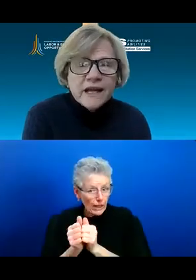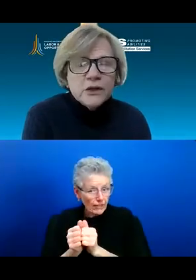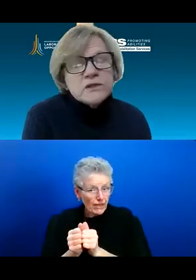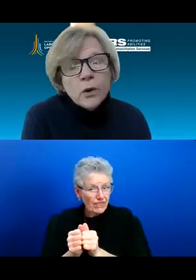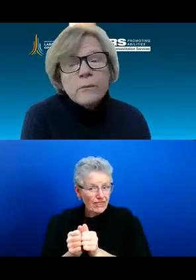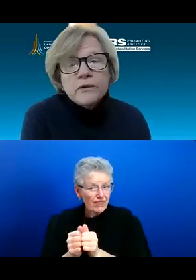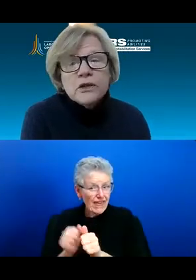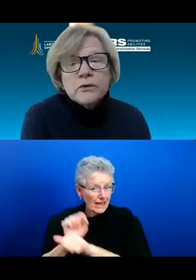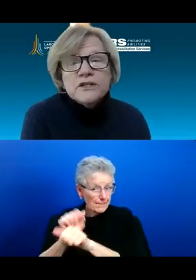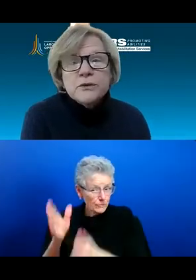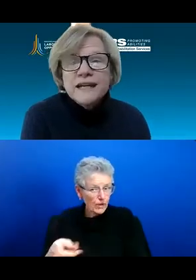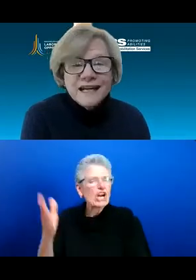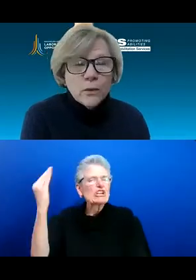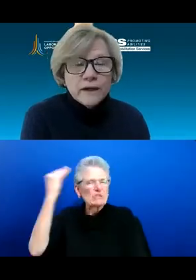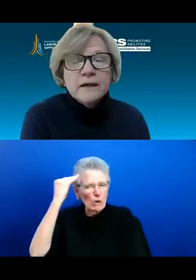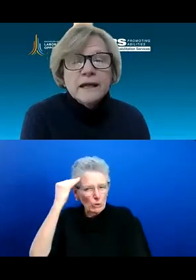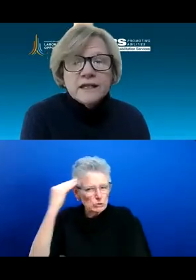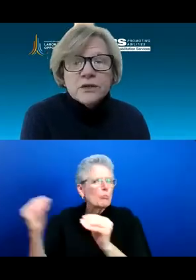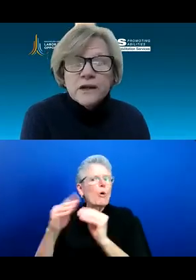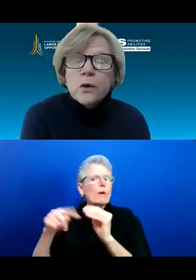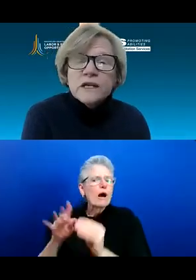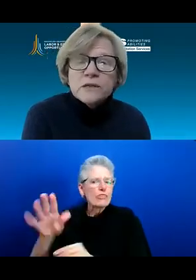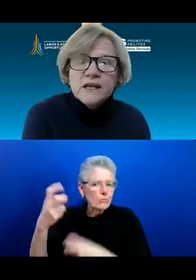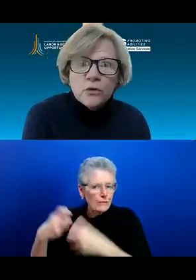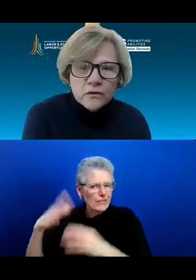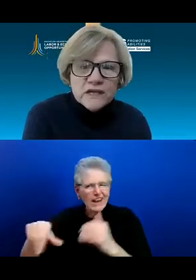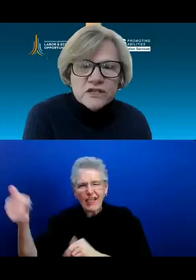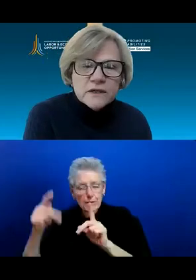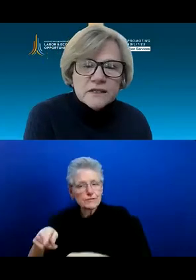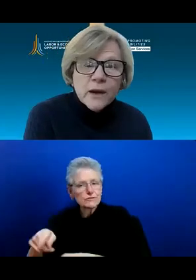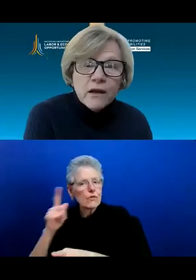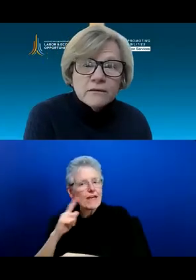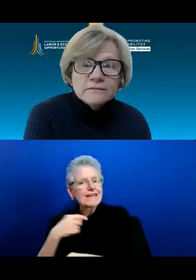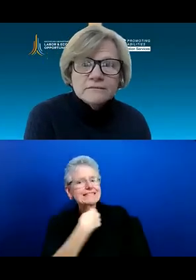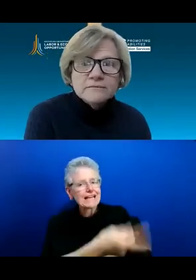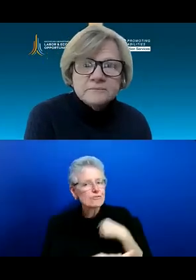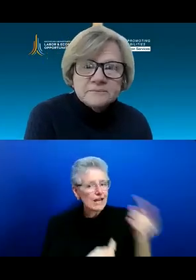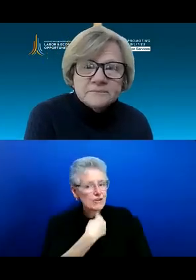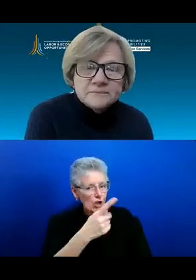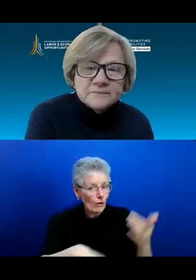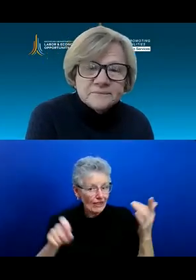employee, knows more about their issue than anyone. And so they're going to be a great resource as well.